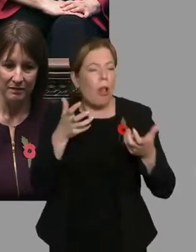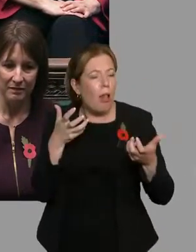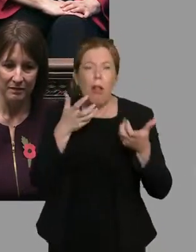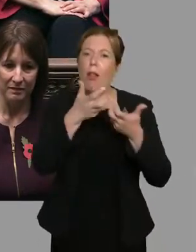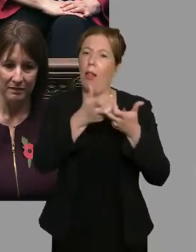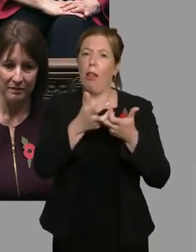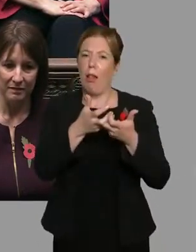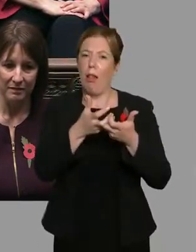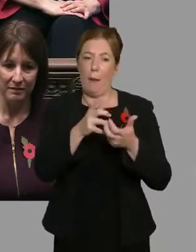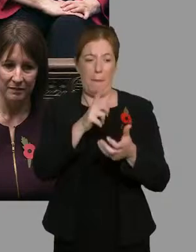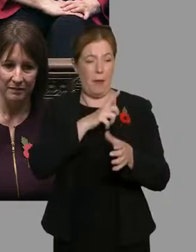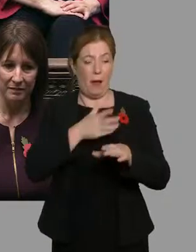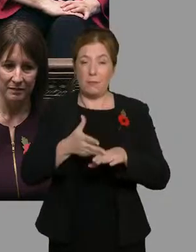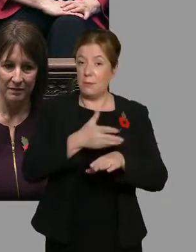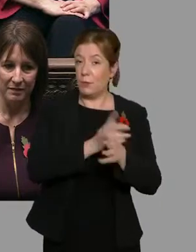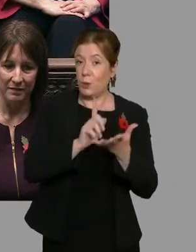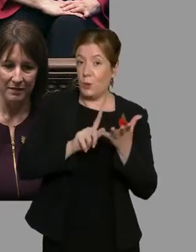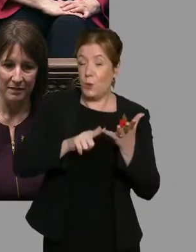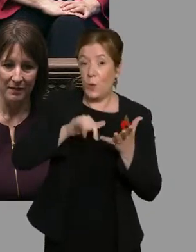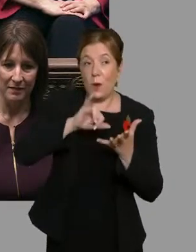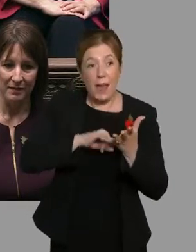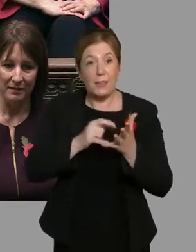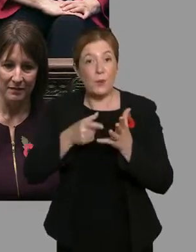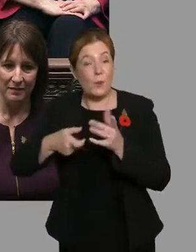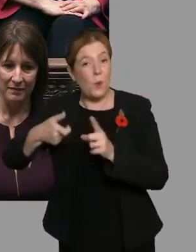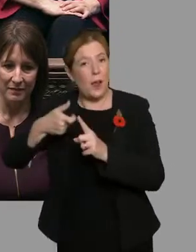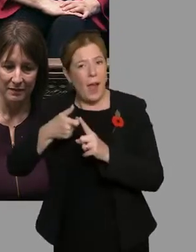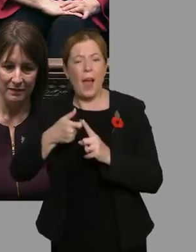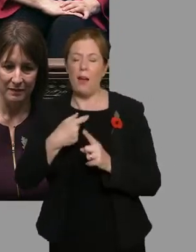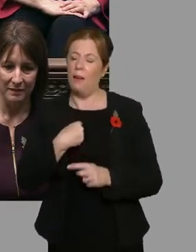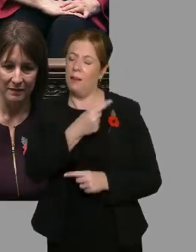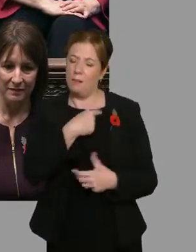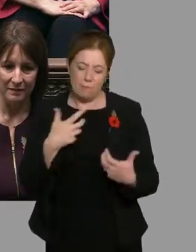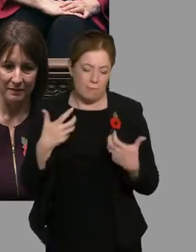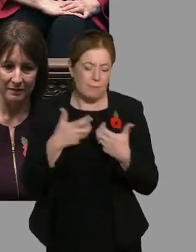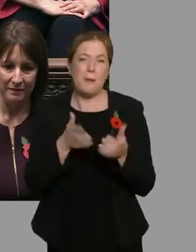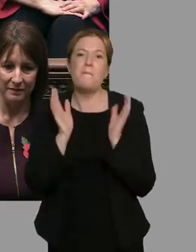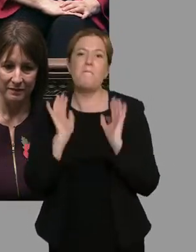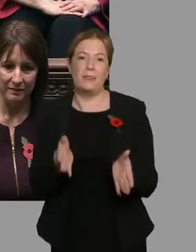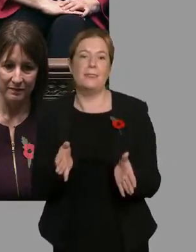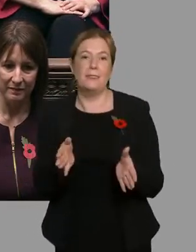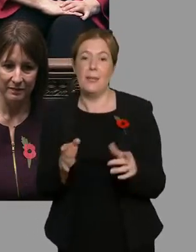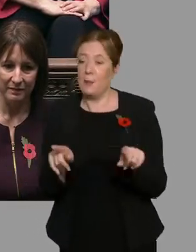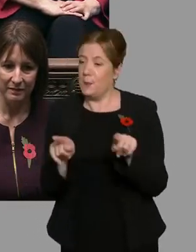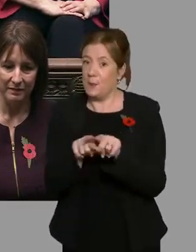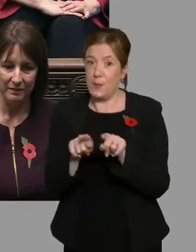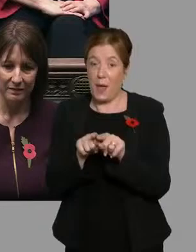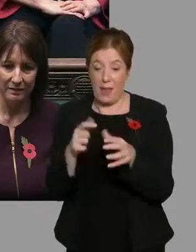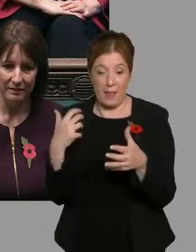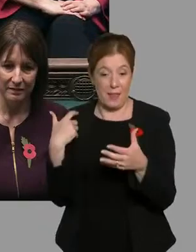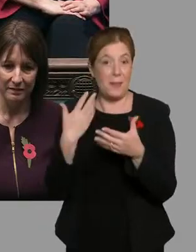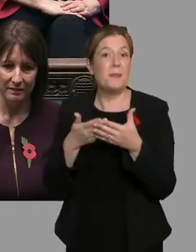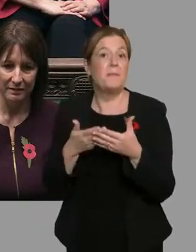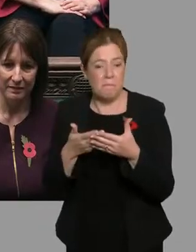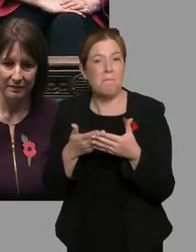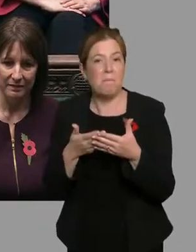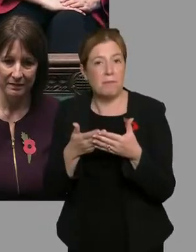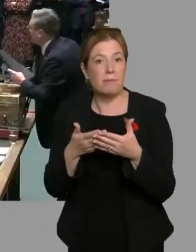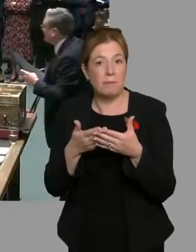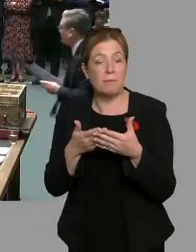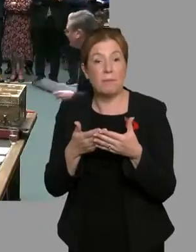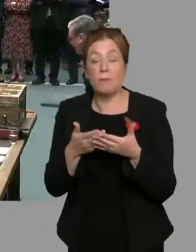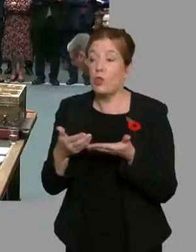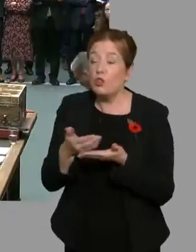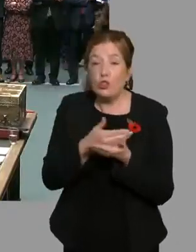UK. We will continue to work, as we have done in the 4 months in government, on issues of security, our economy and global conflict.